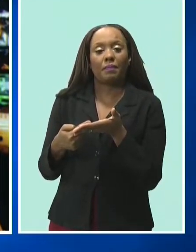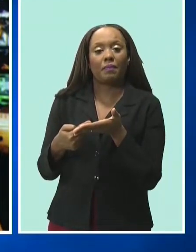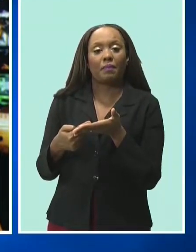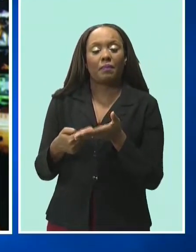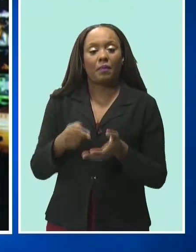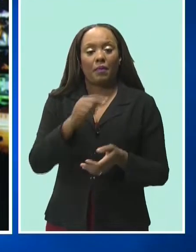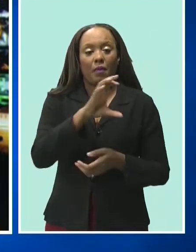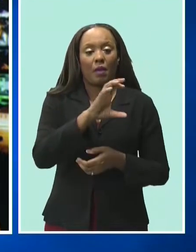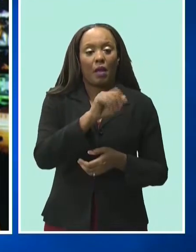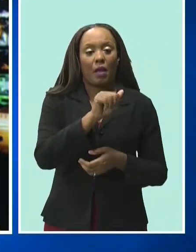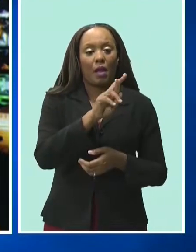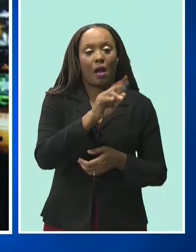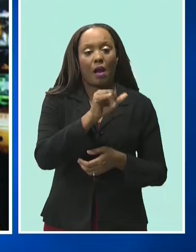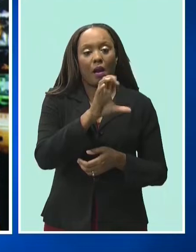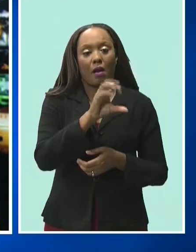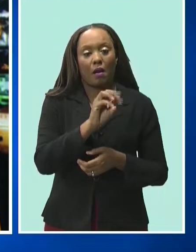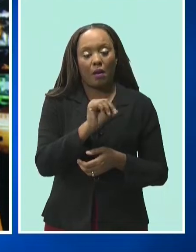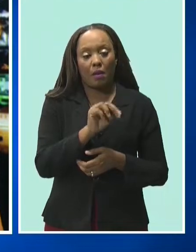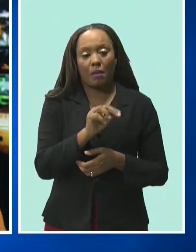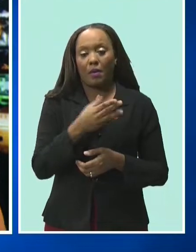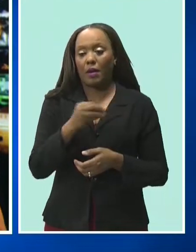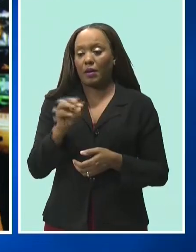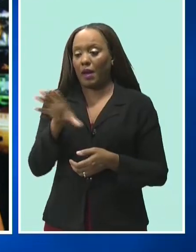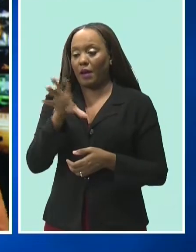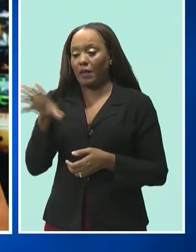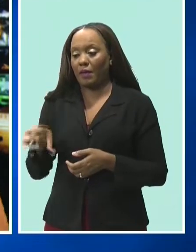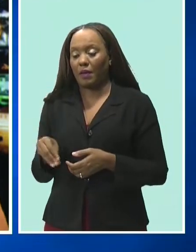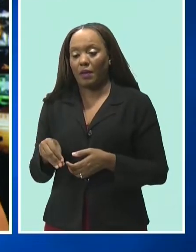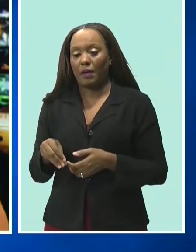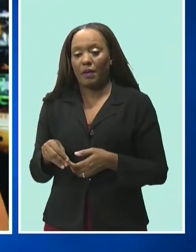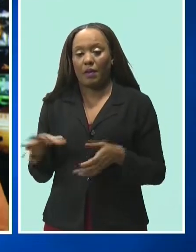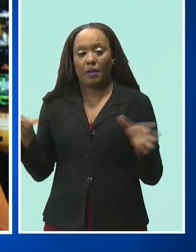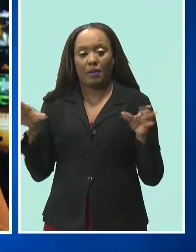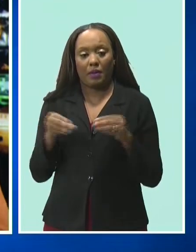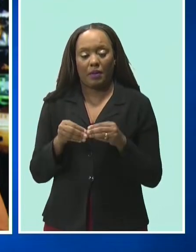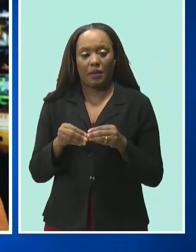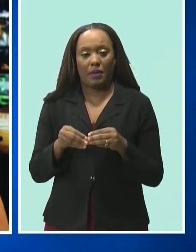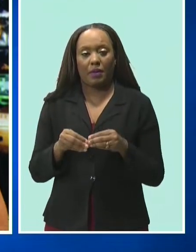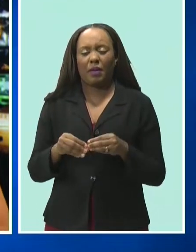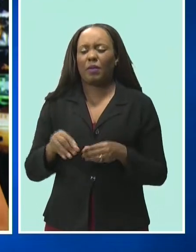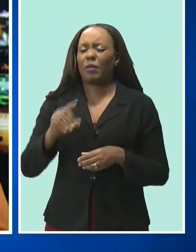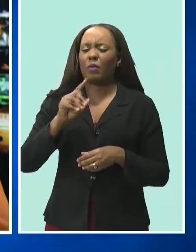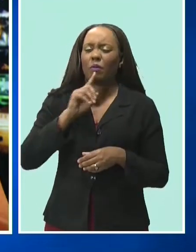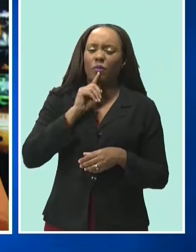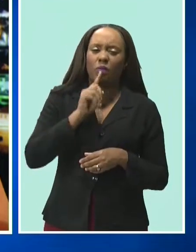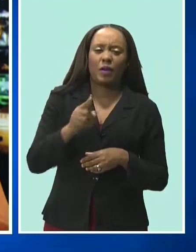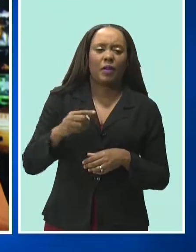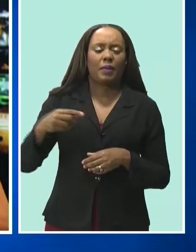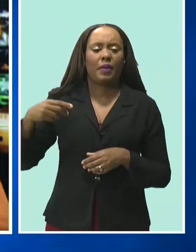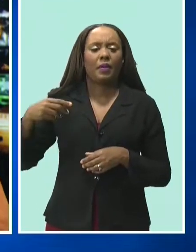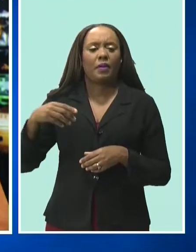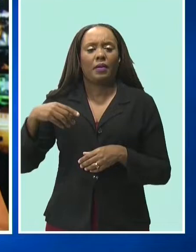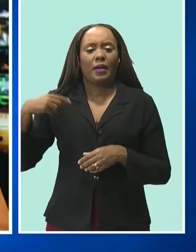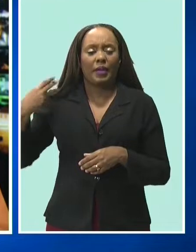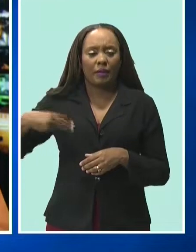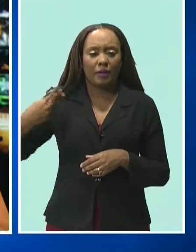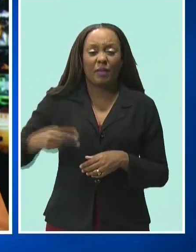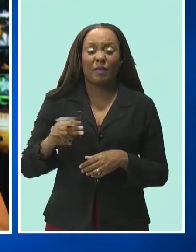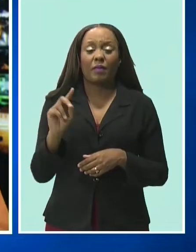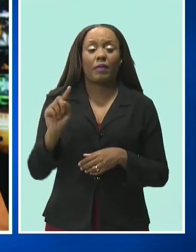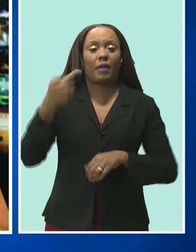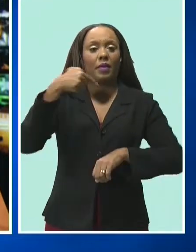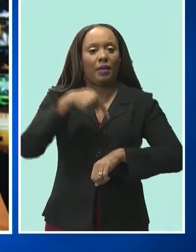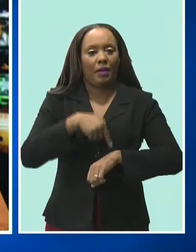African Union Heads of Government Summit. And to me, that's historic. The first time that the heads of